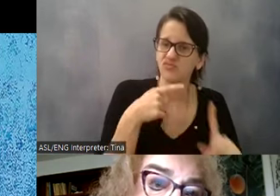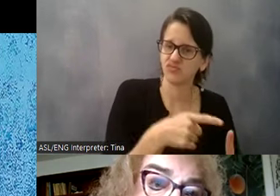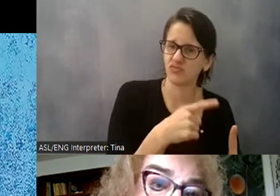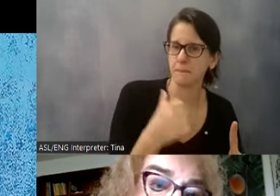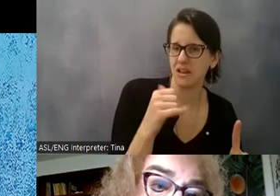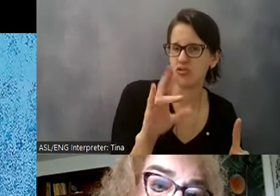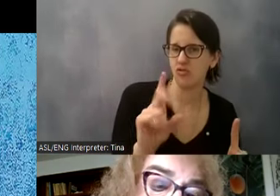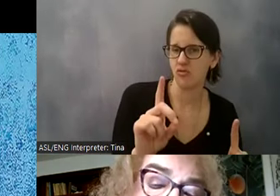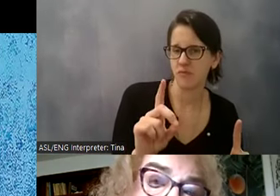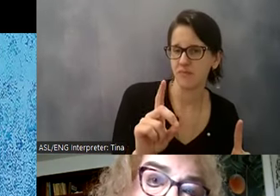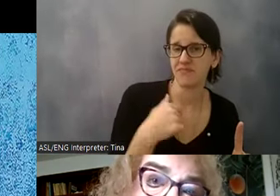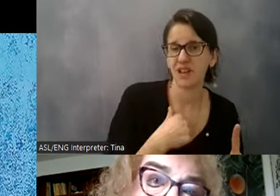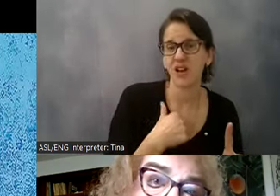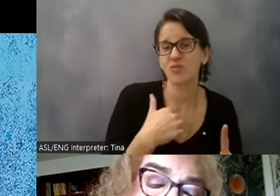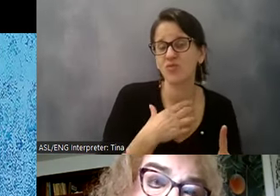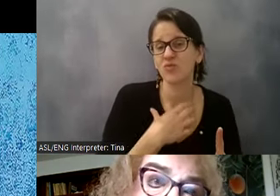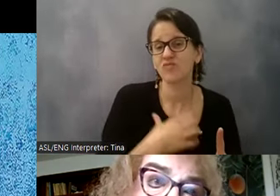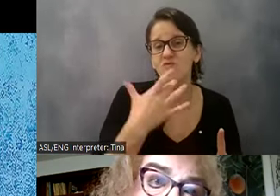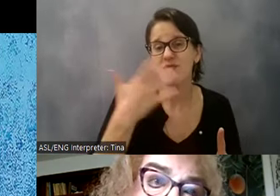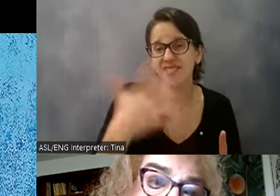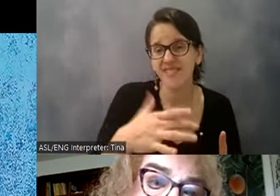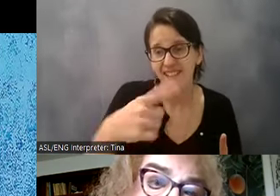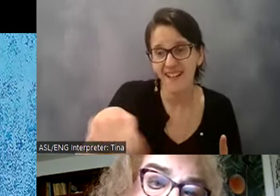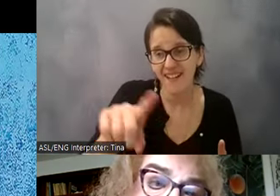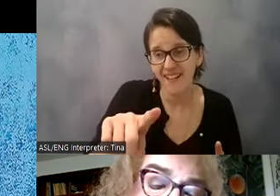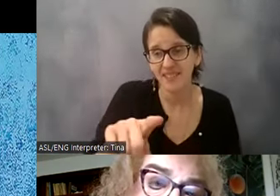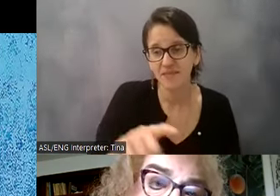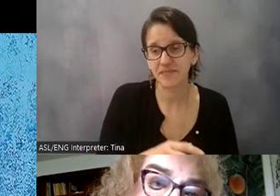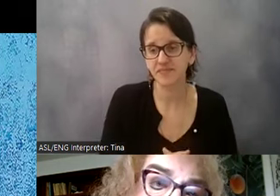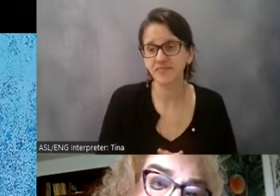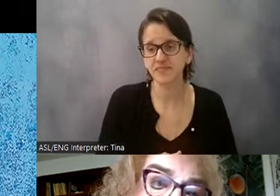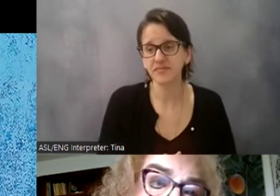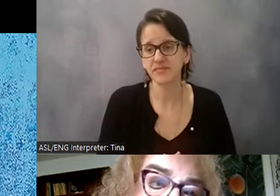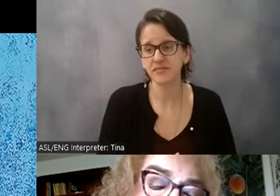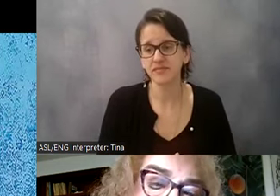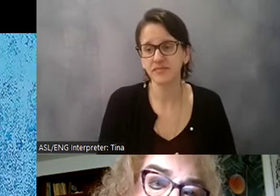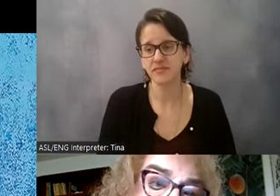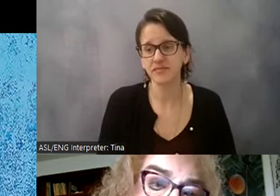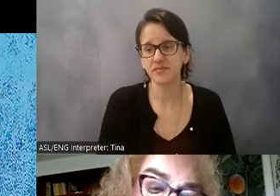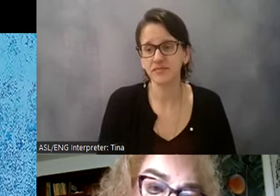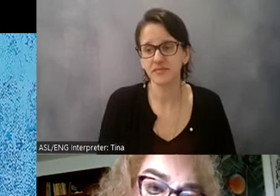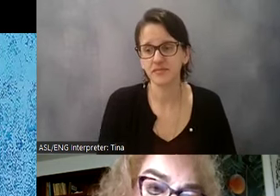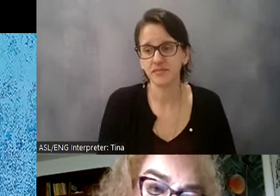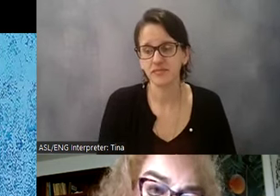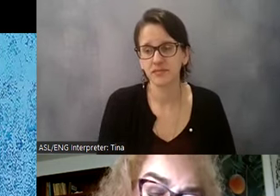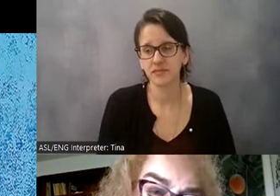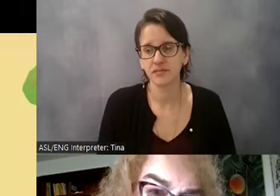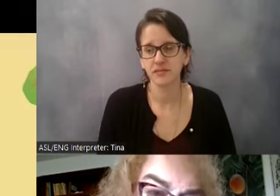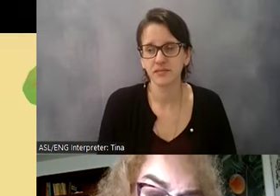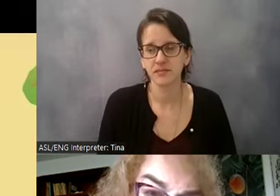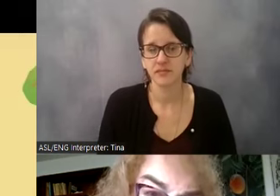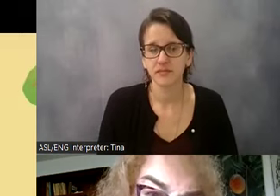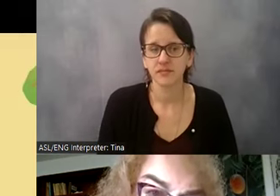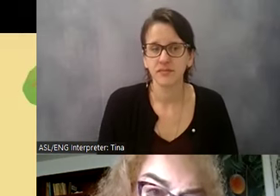And I wish you luck, and I encourage you all to follow the subsequent Green